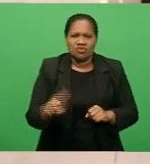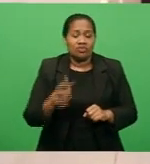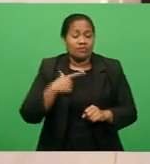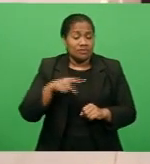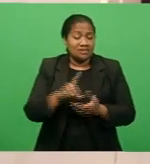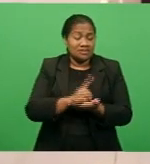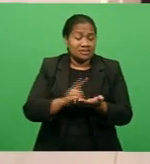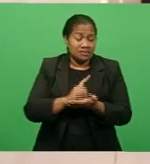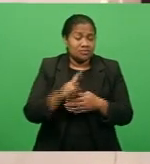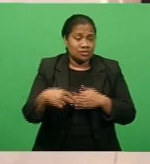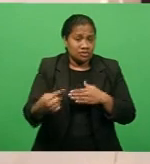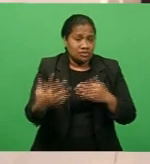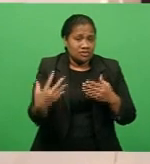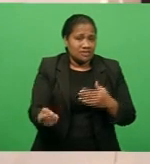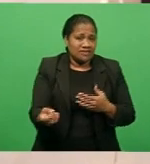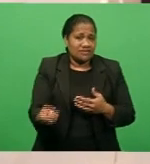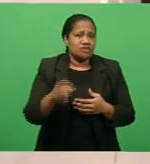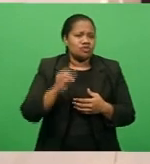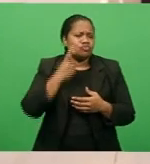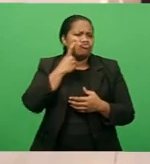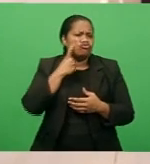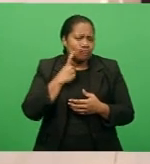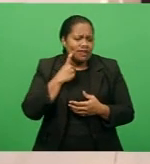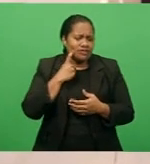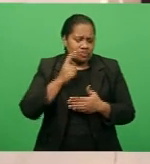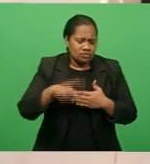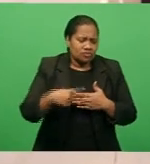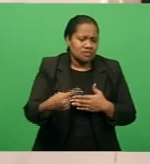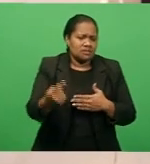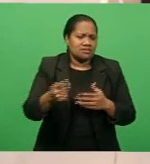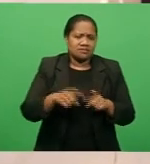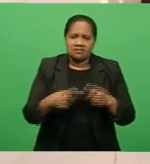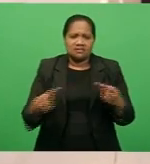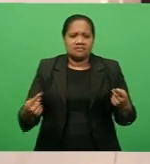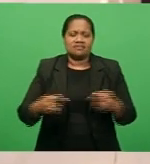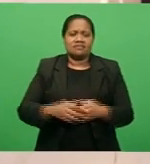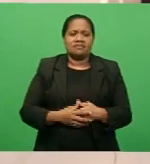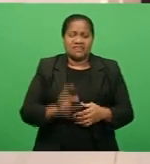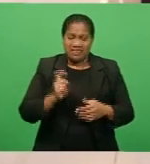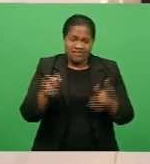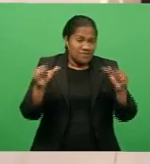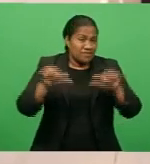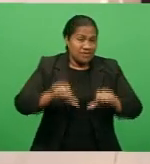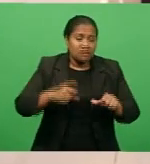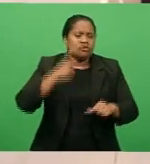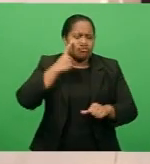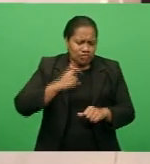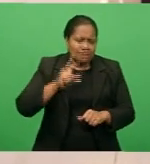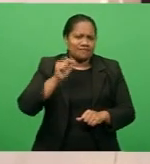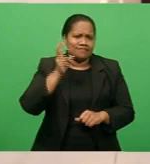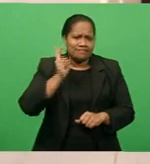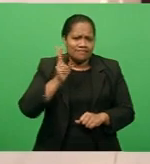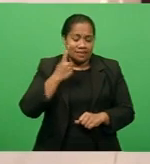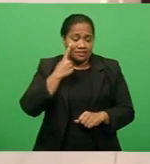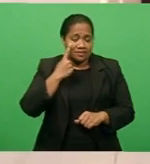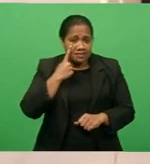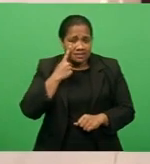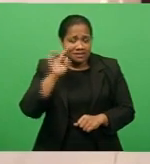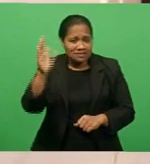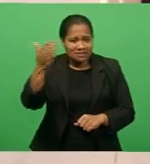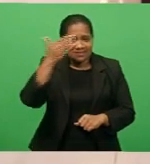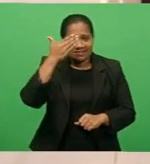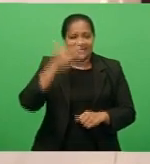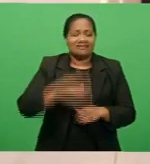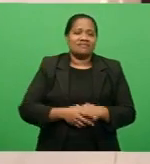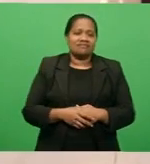there. So you should keep trying things. Even if you're going to fail, you should just try to do it and see the outcome